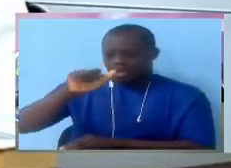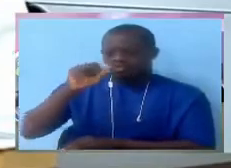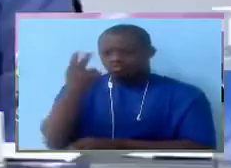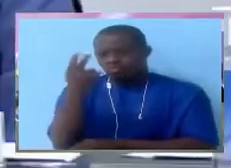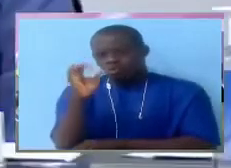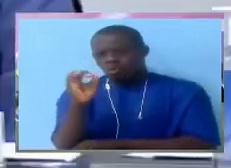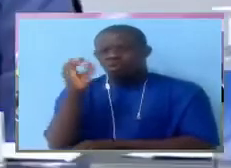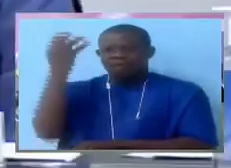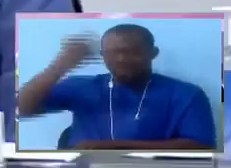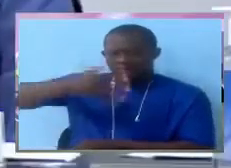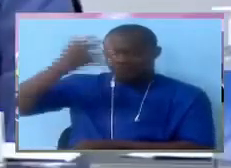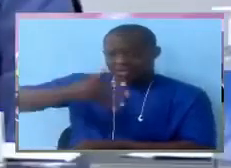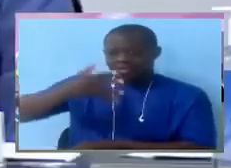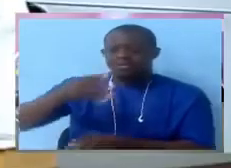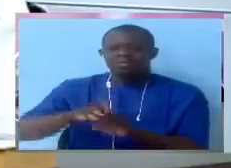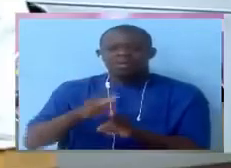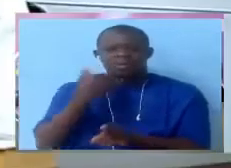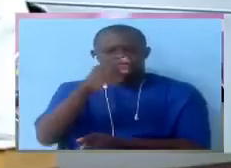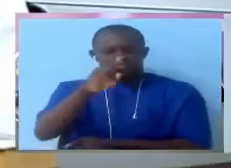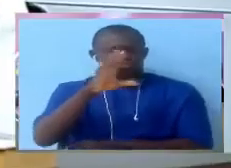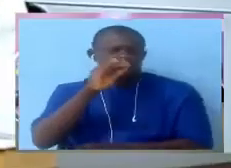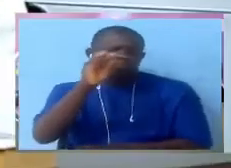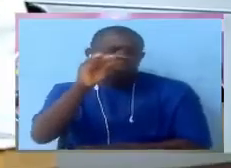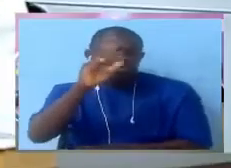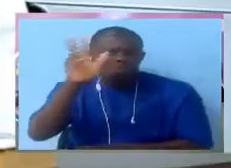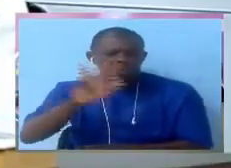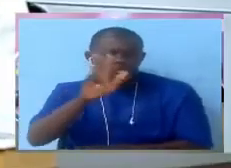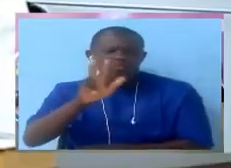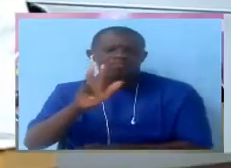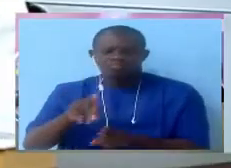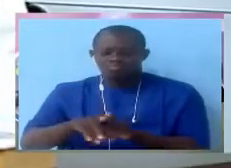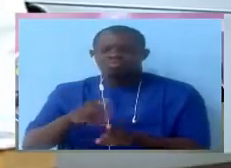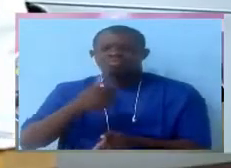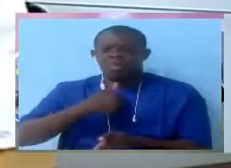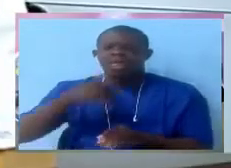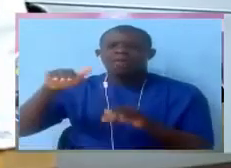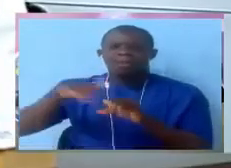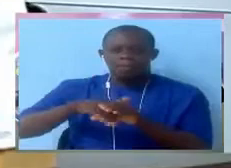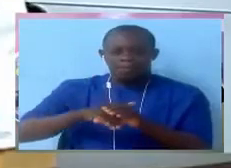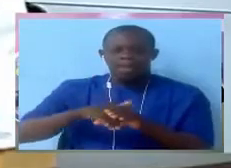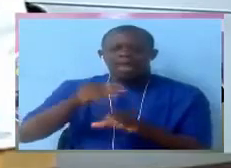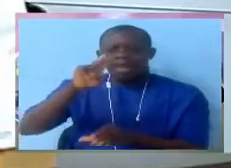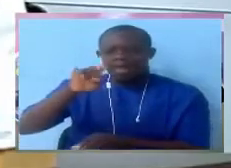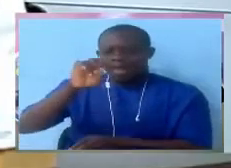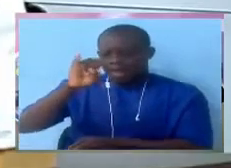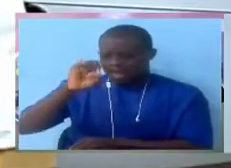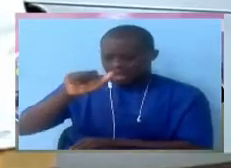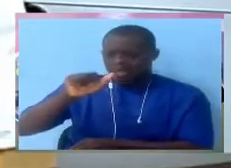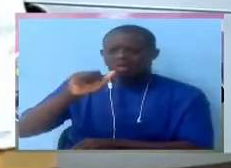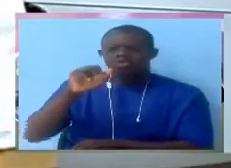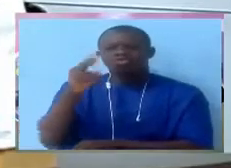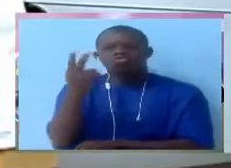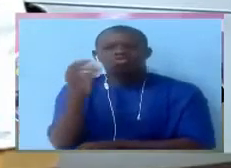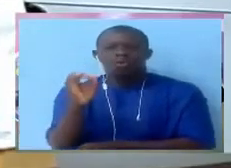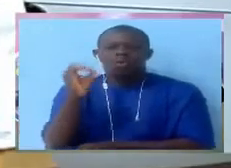2015. You're speaking in Wolof, aren't you? Wa deugala, ma ngi dugg ci NIA bi 2015. I joined the